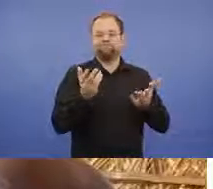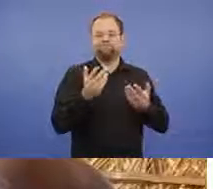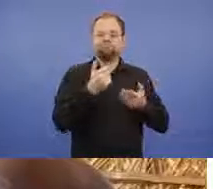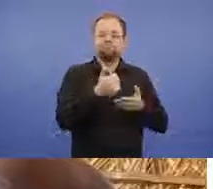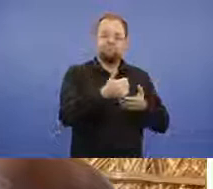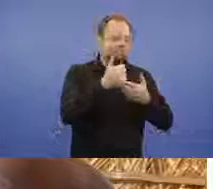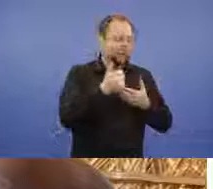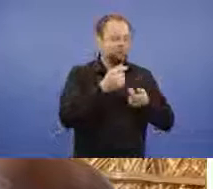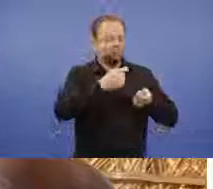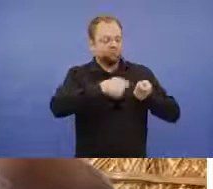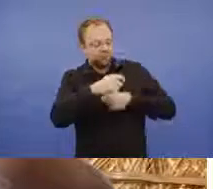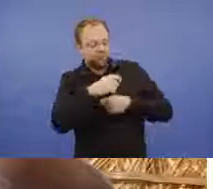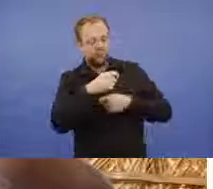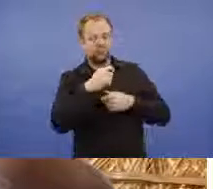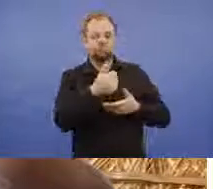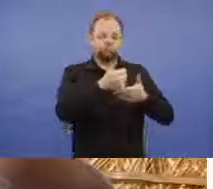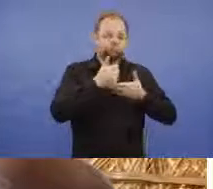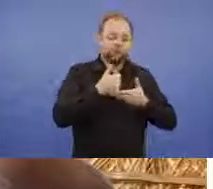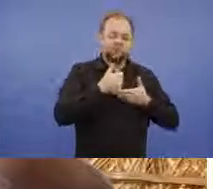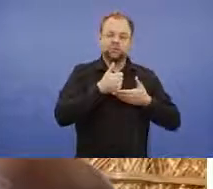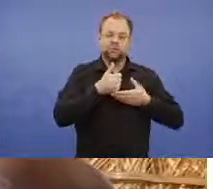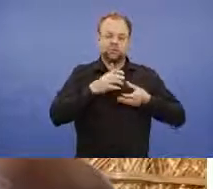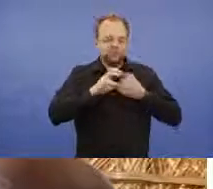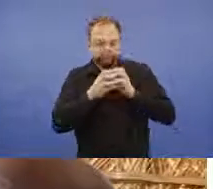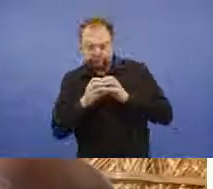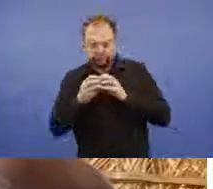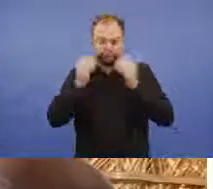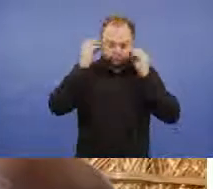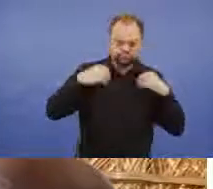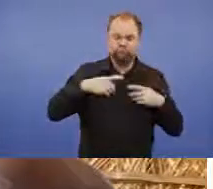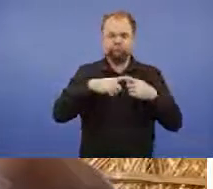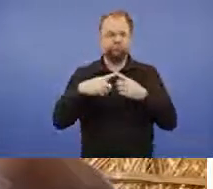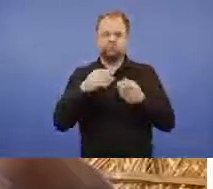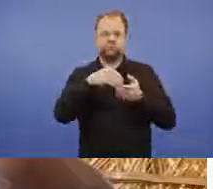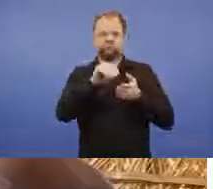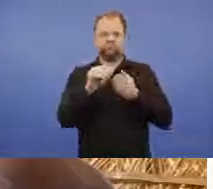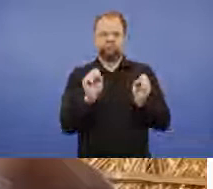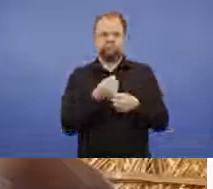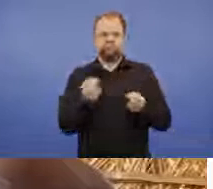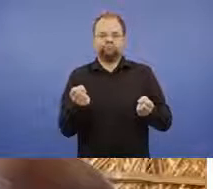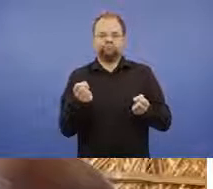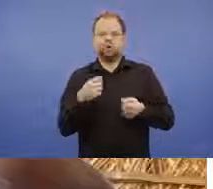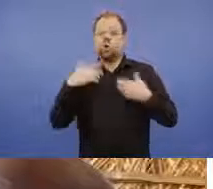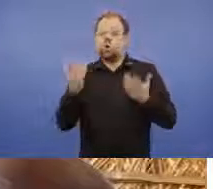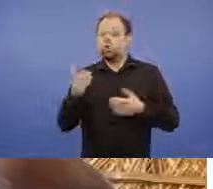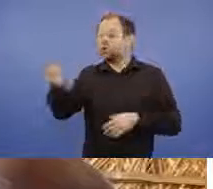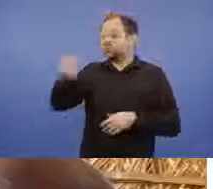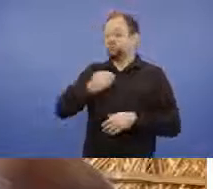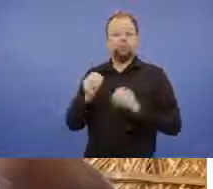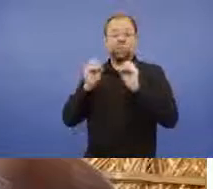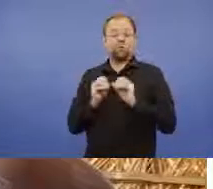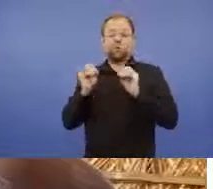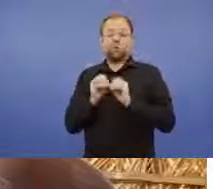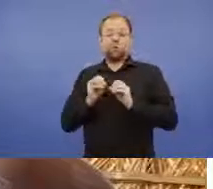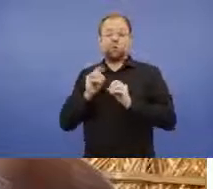With regard to health, the research has documented some positive measures by humanitarian actors in